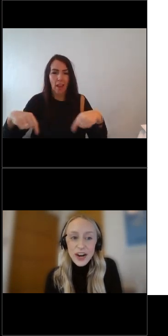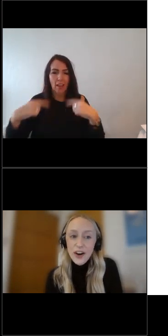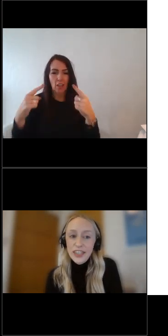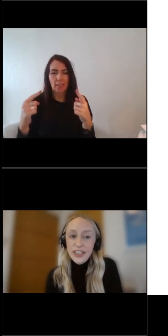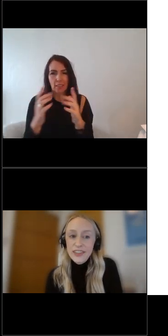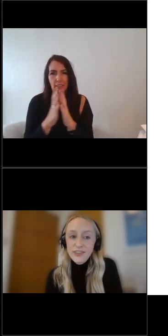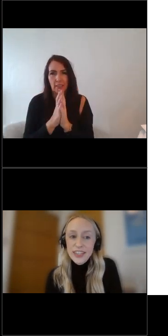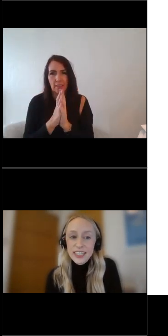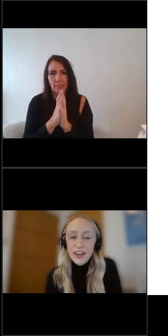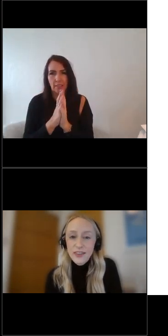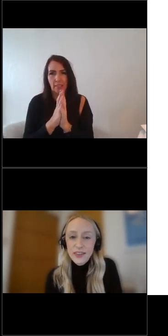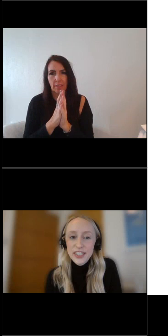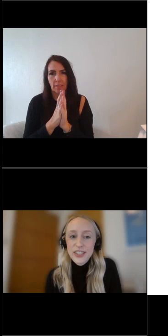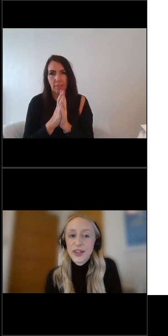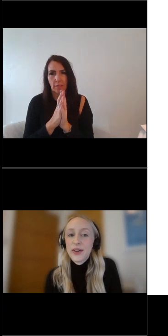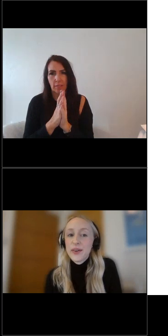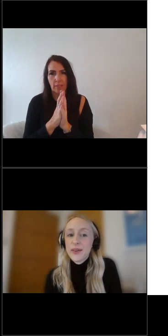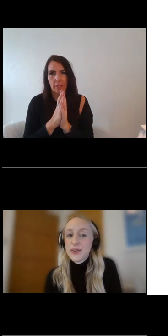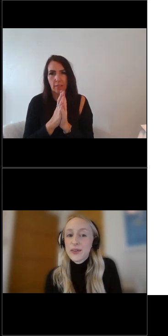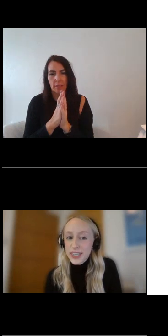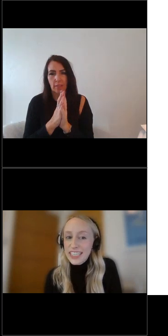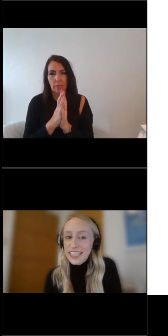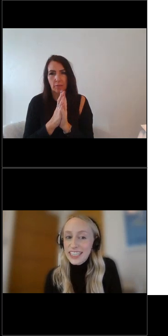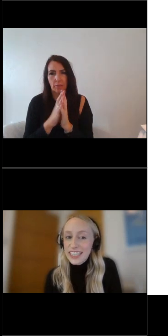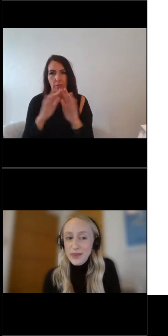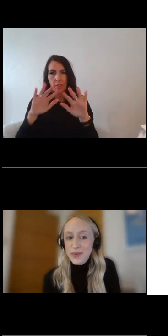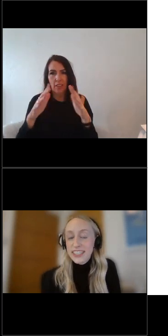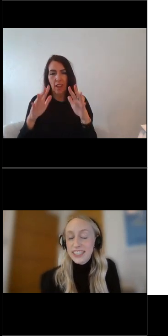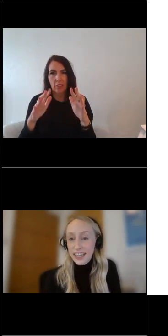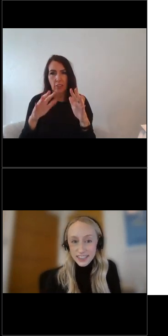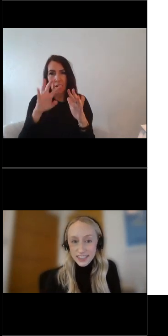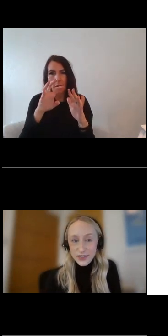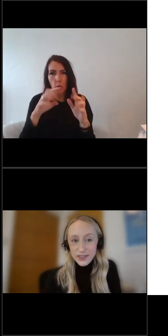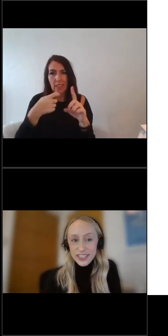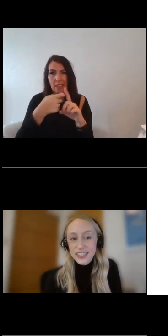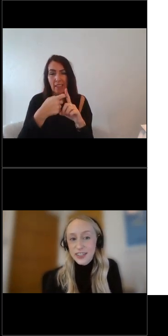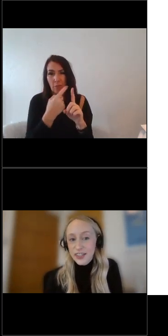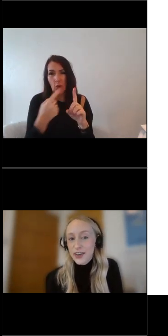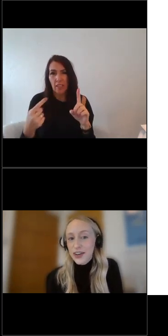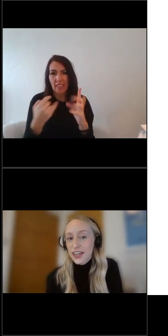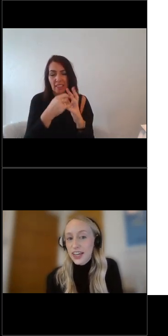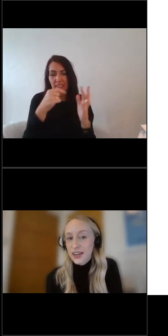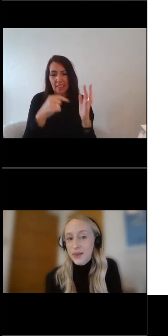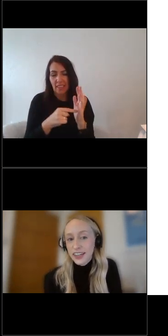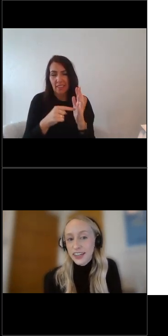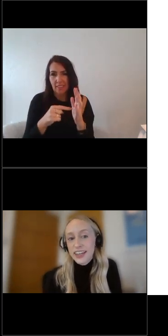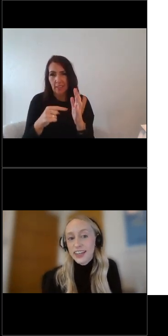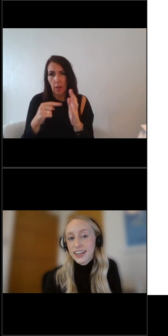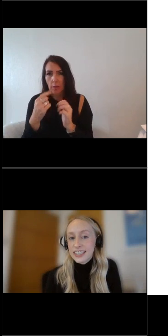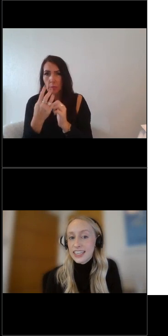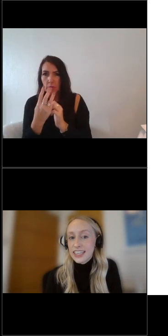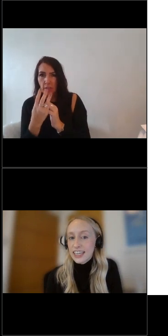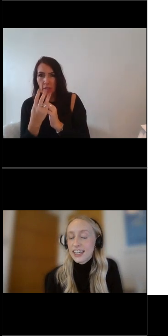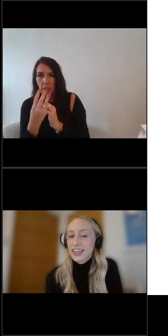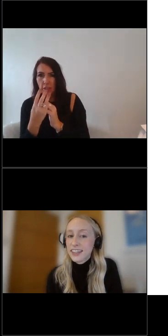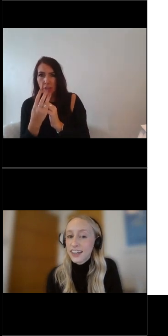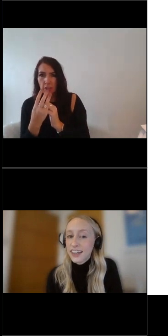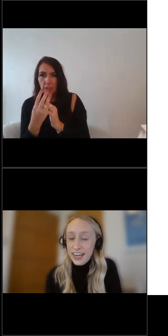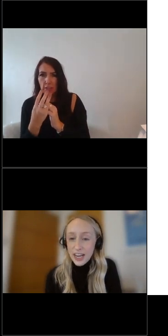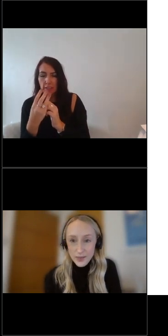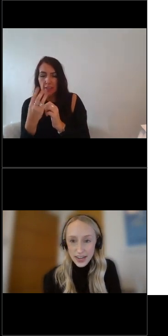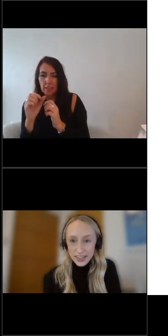our EVs average 14K per set versus 35K miles on ICE. Is there a